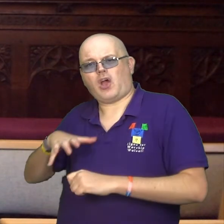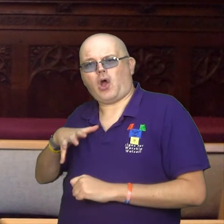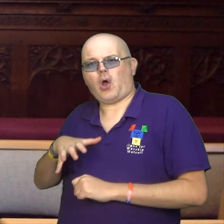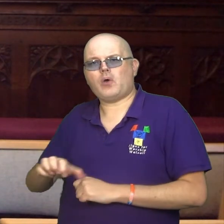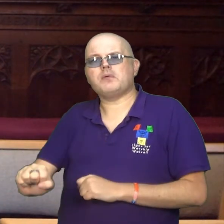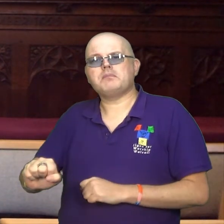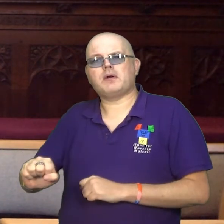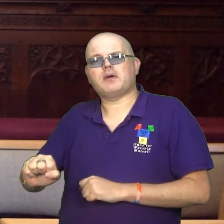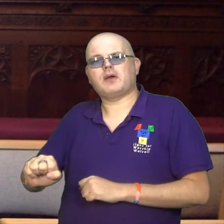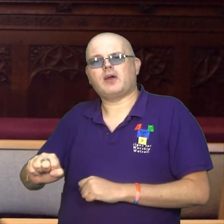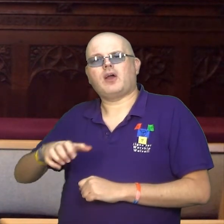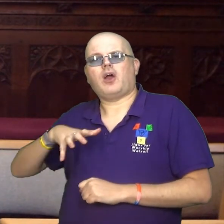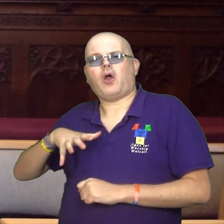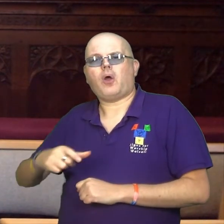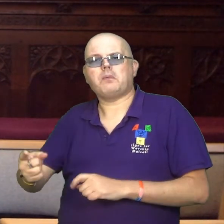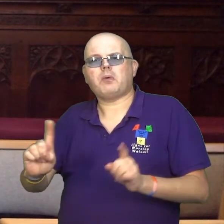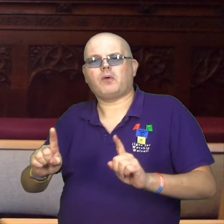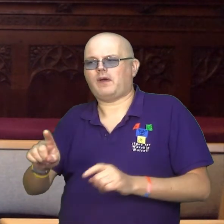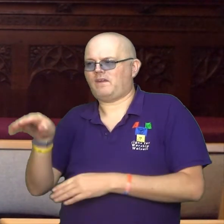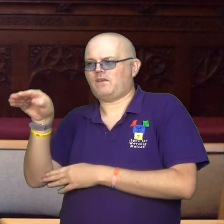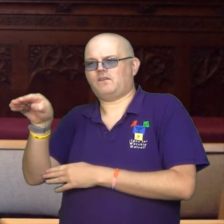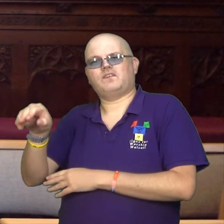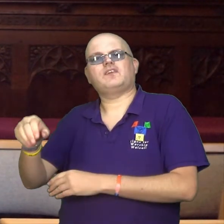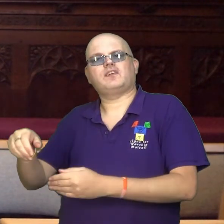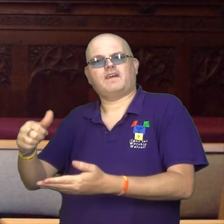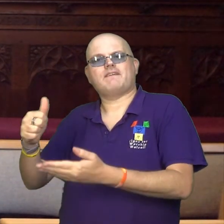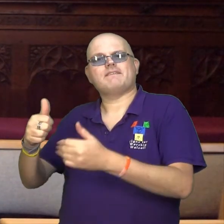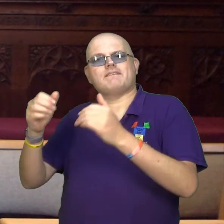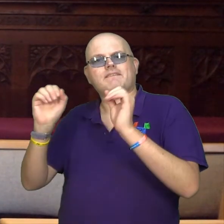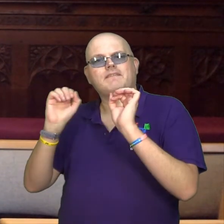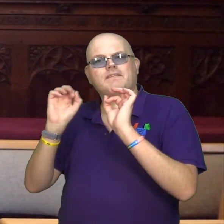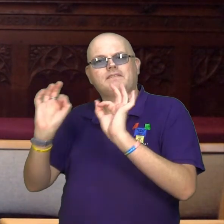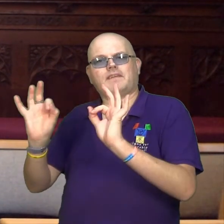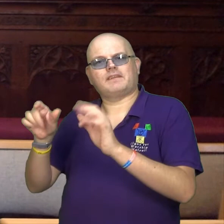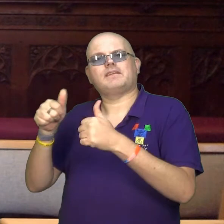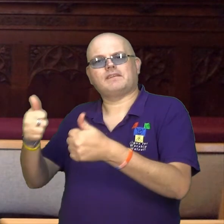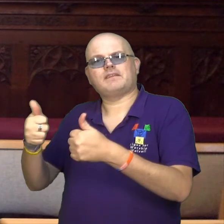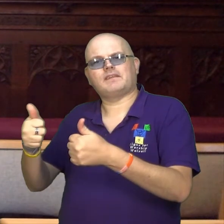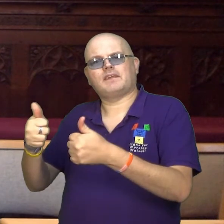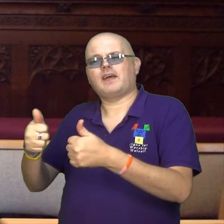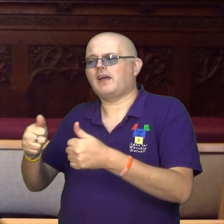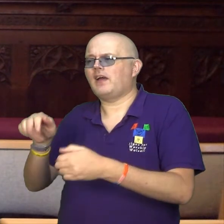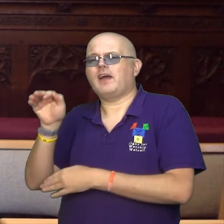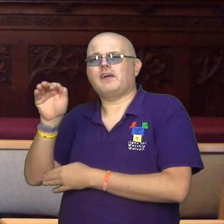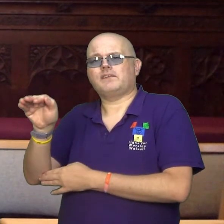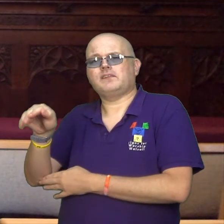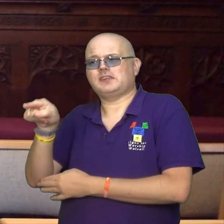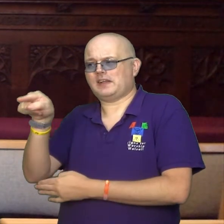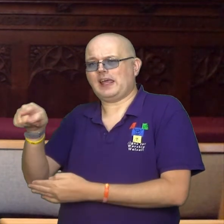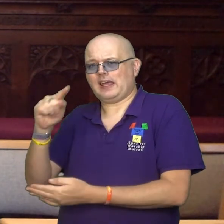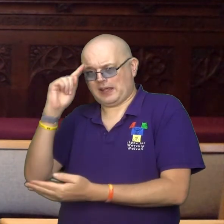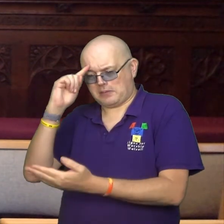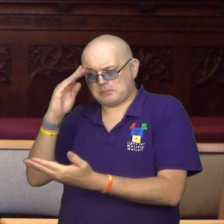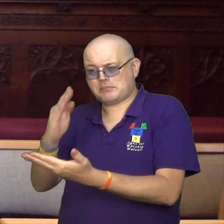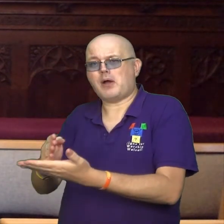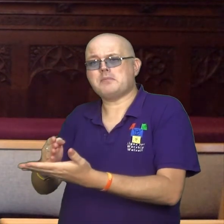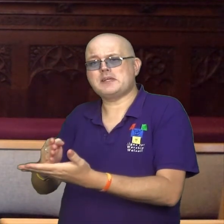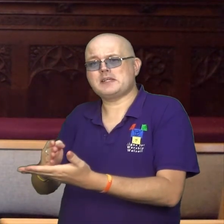Hope. Hope of a bright future. A future that we have